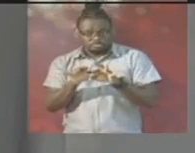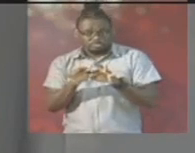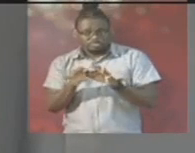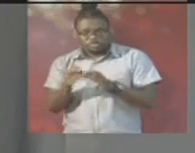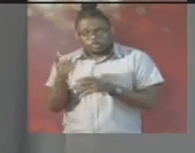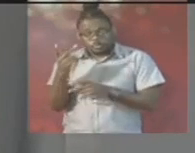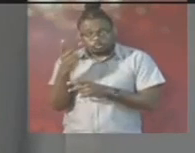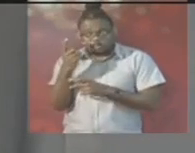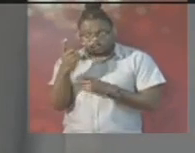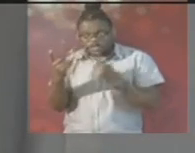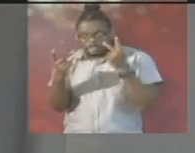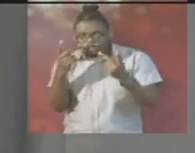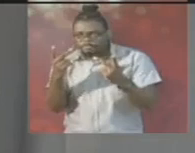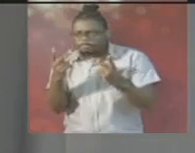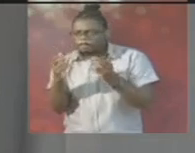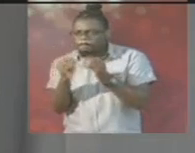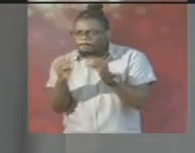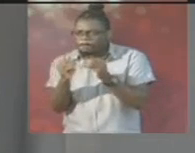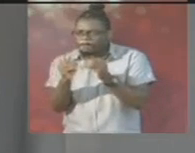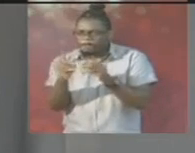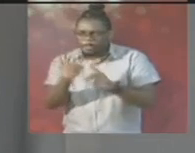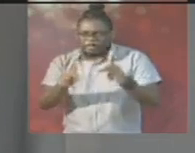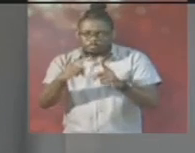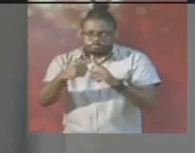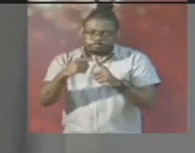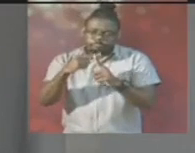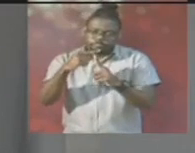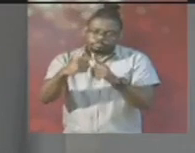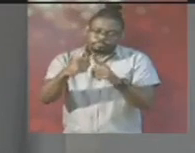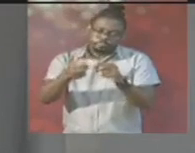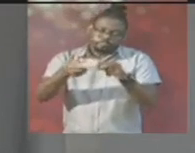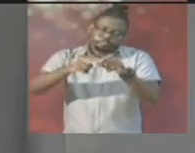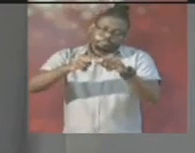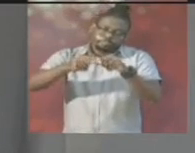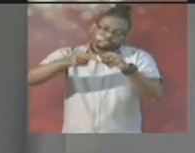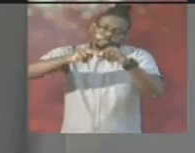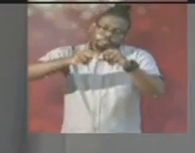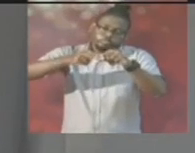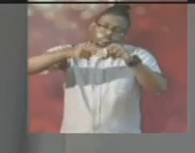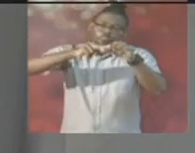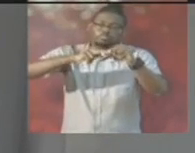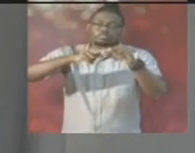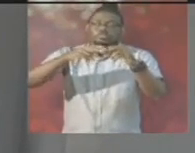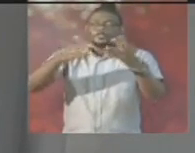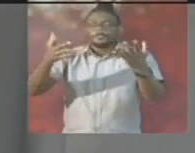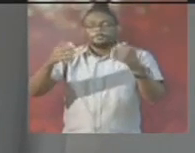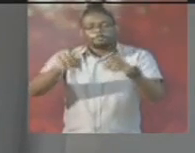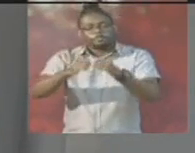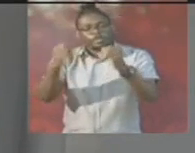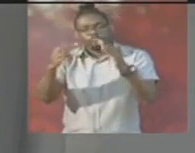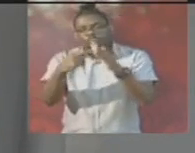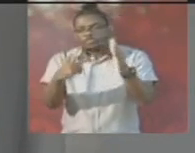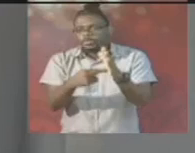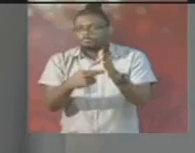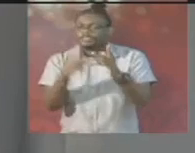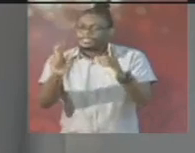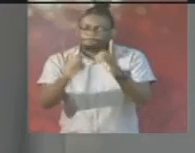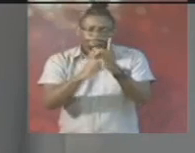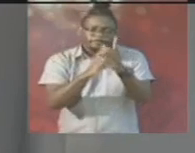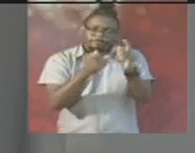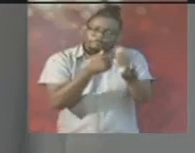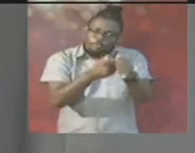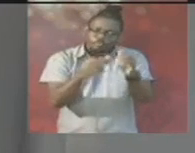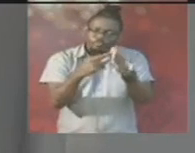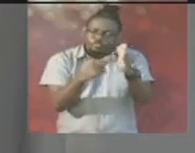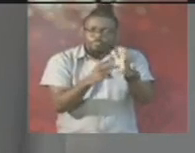increase, that we adhere to these guidelines of distancing, wearing our